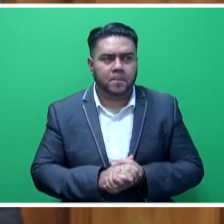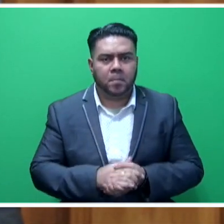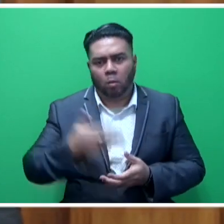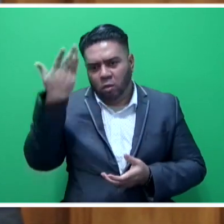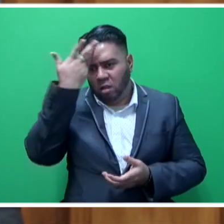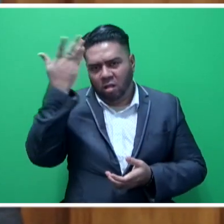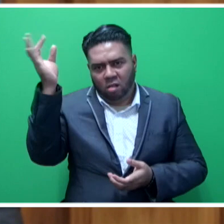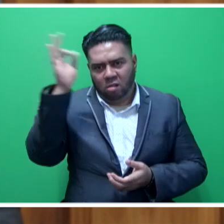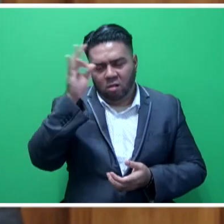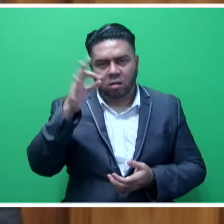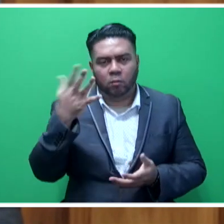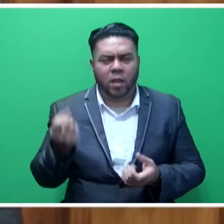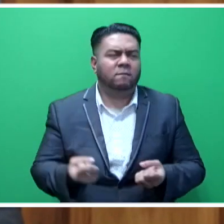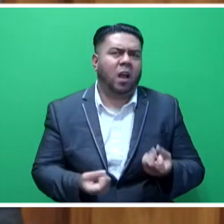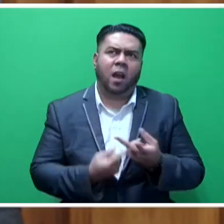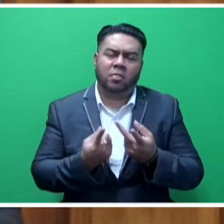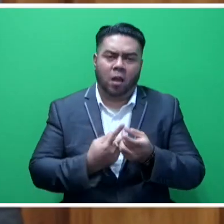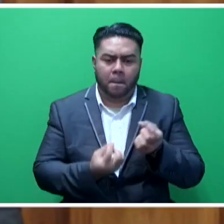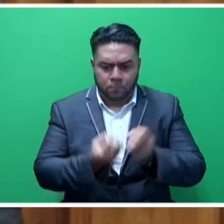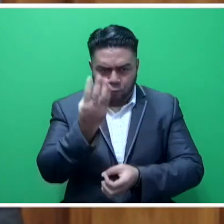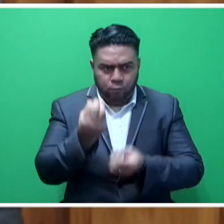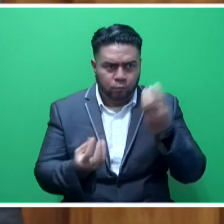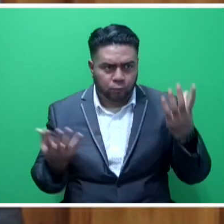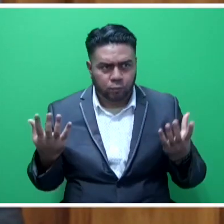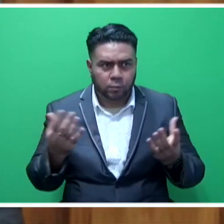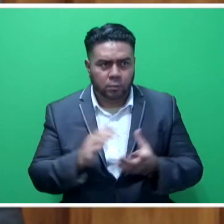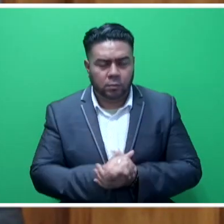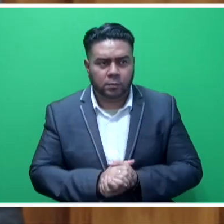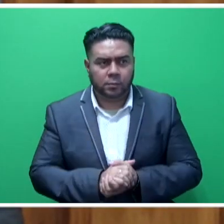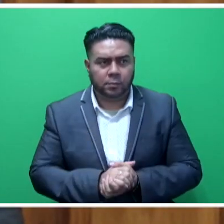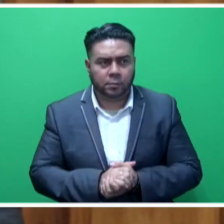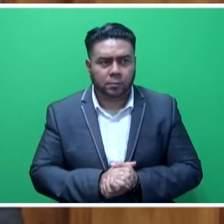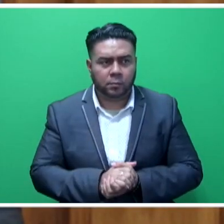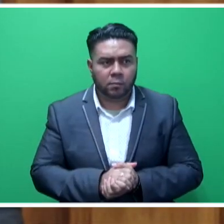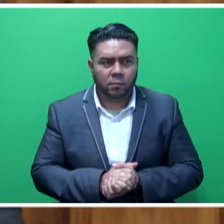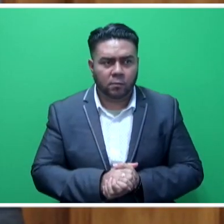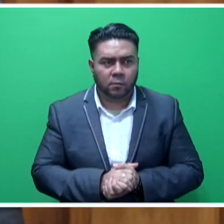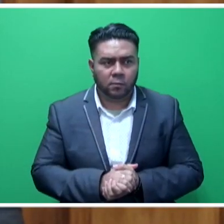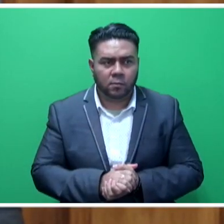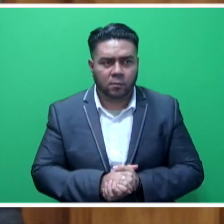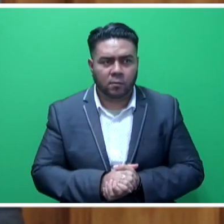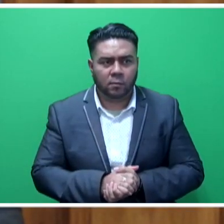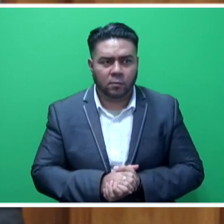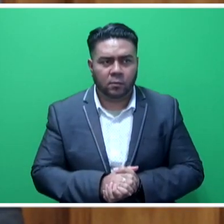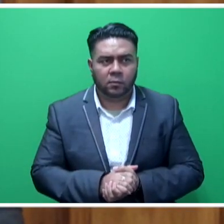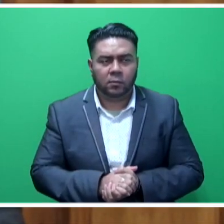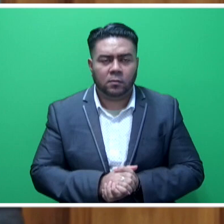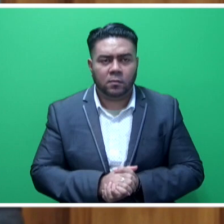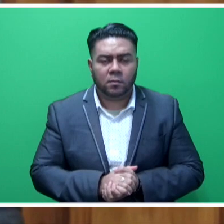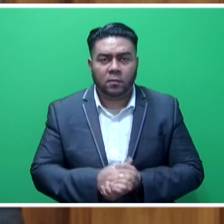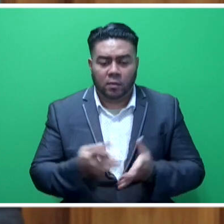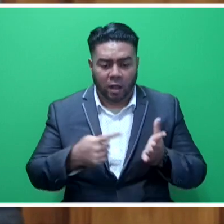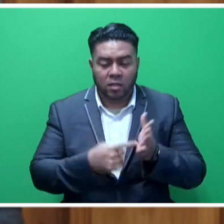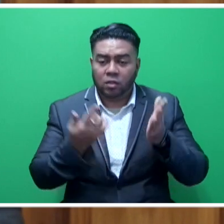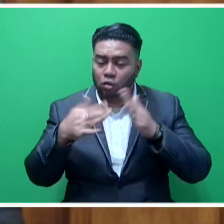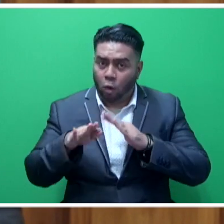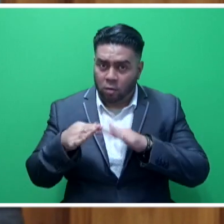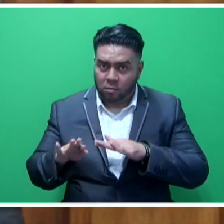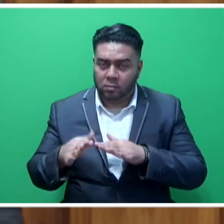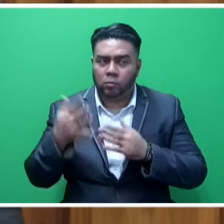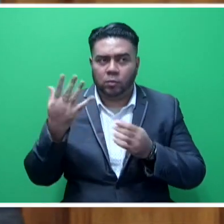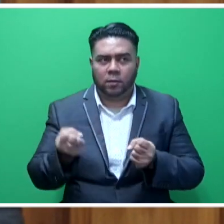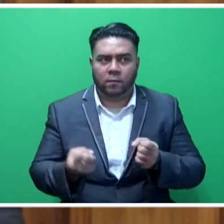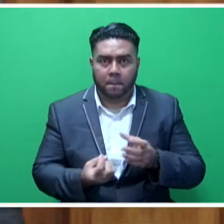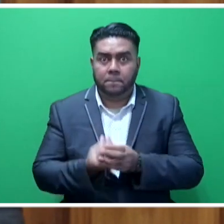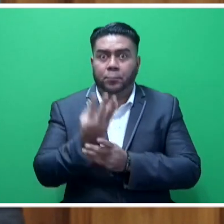other volcanoes in our region. I think in this Hapa, Hunga Tonga, and Hunga Hapai, we've had the